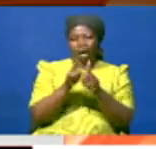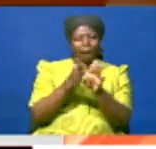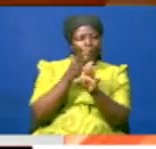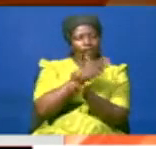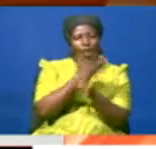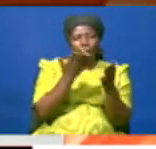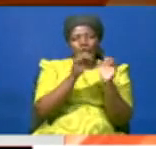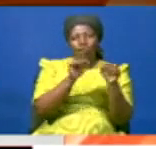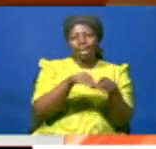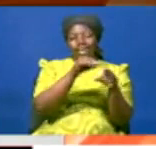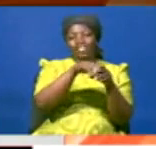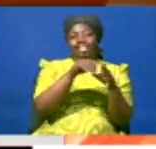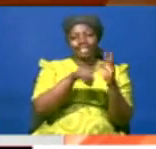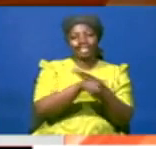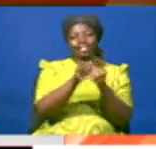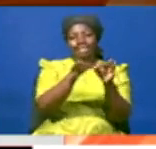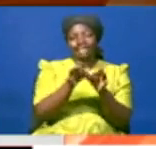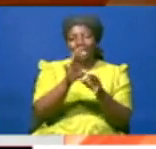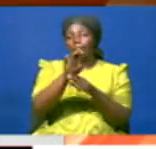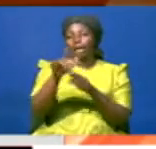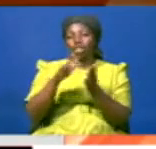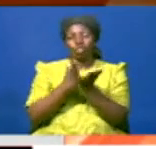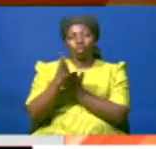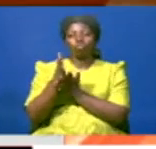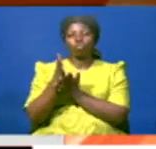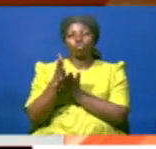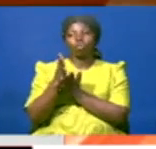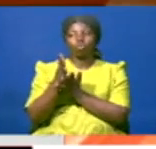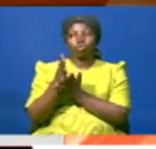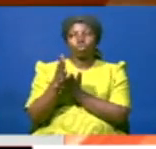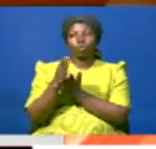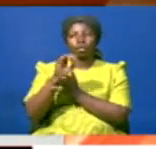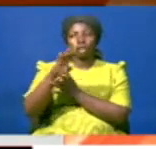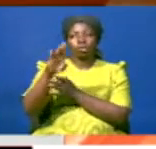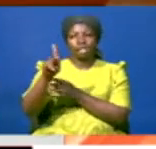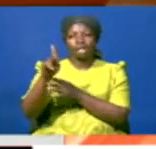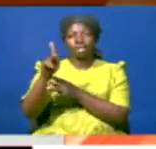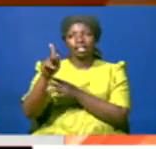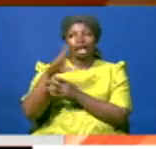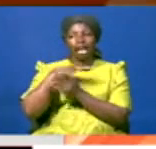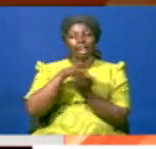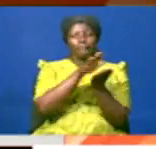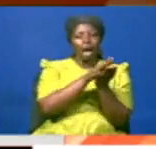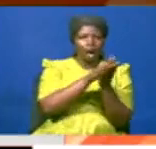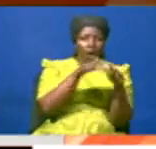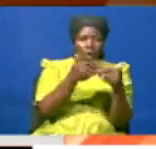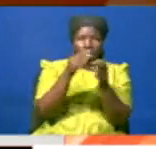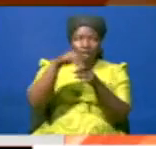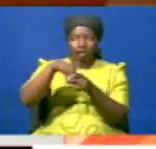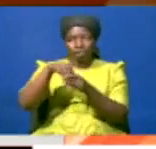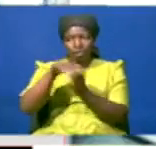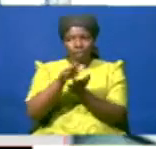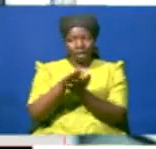Treasury bills through the Central Bank of Kenya directly and a commercial bank or an investment bank.